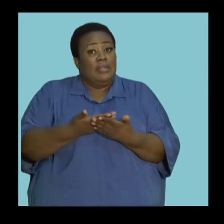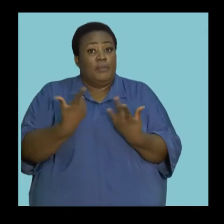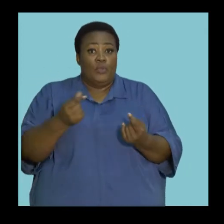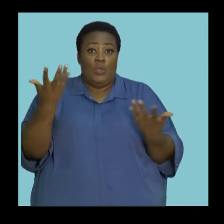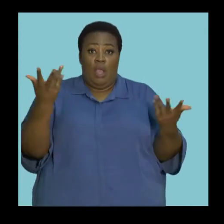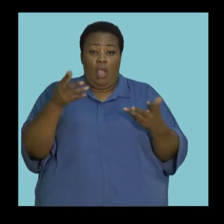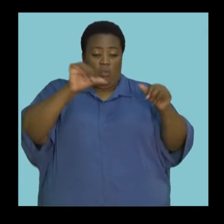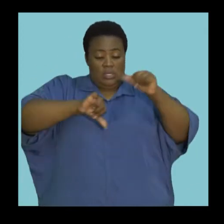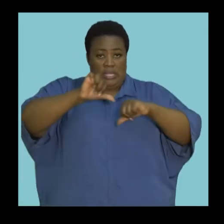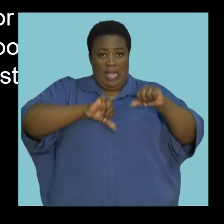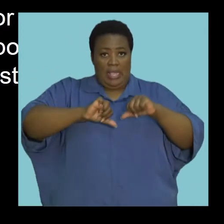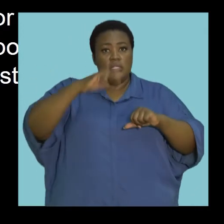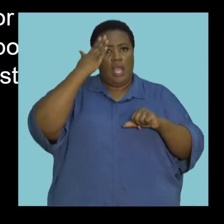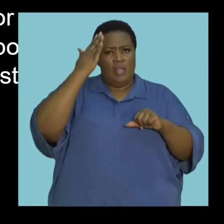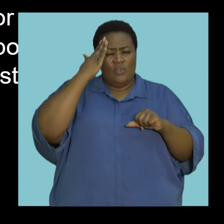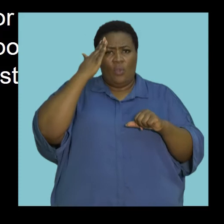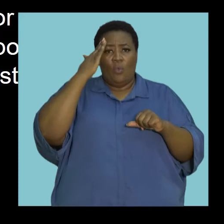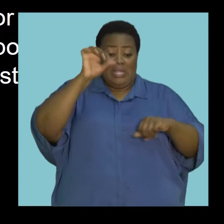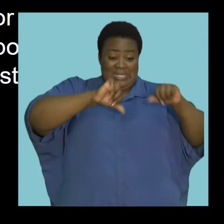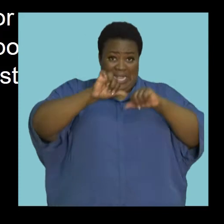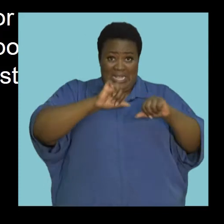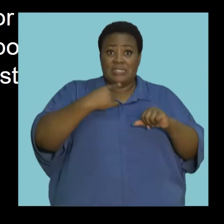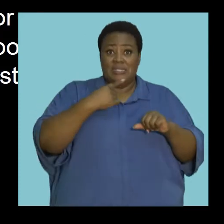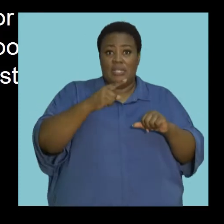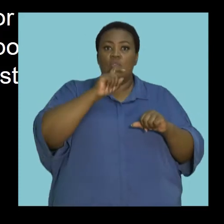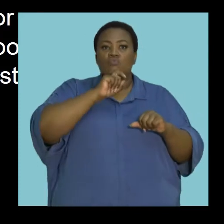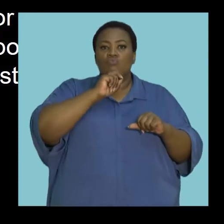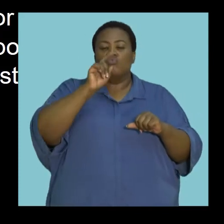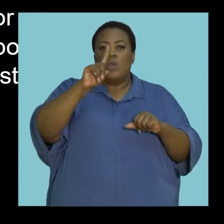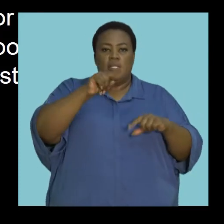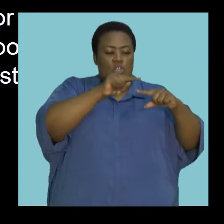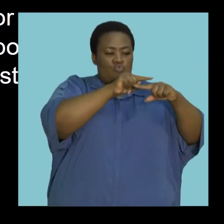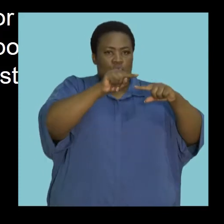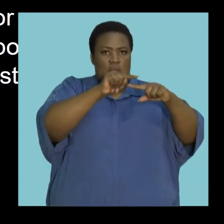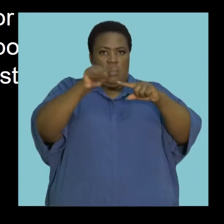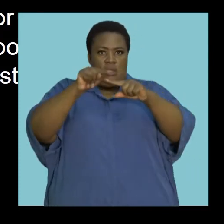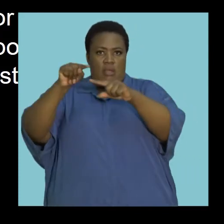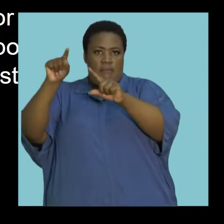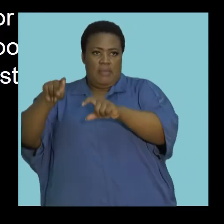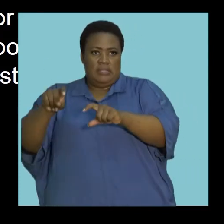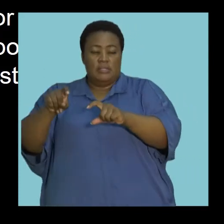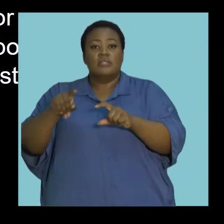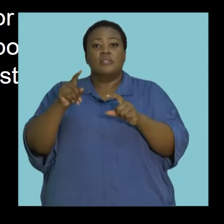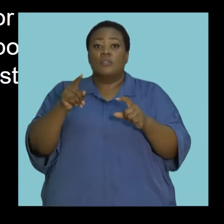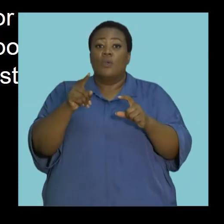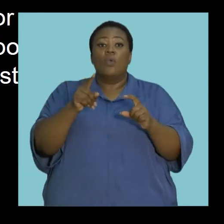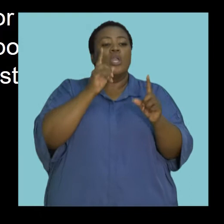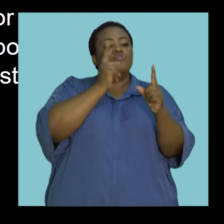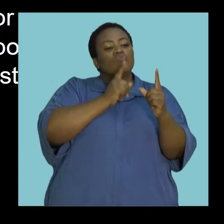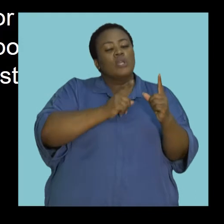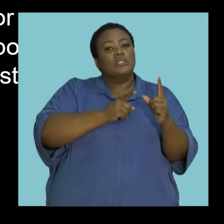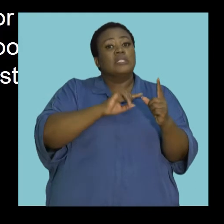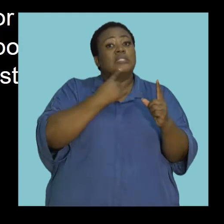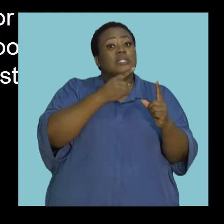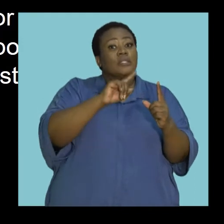could be done in science. I know that you're encouraged to use a ruler to do that. So look at the instructions. You either use